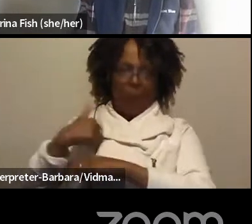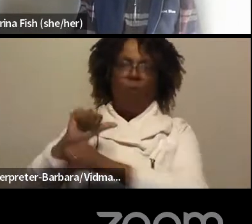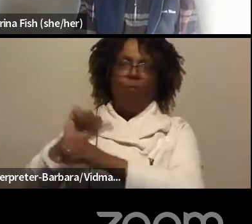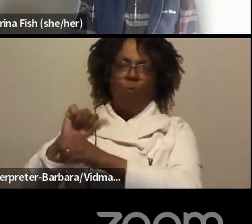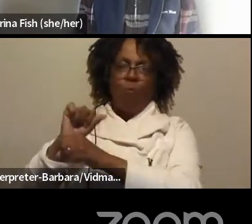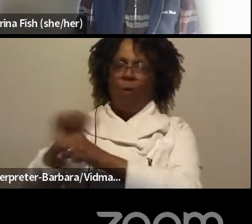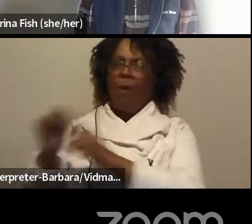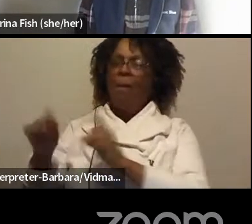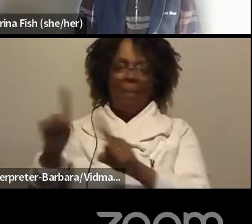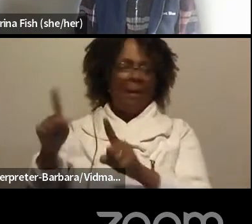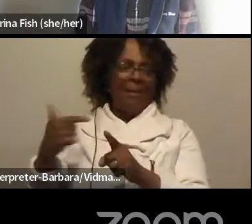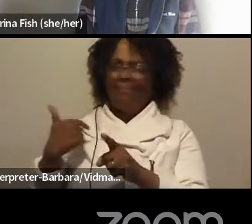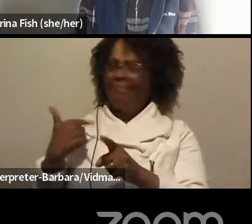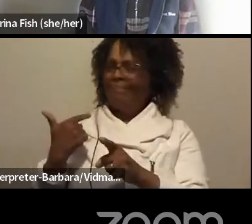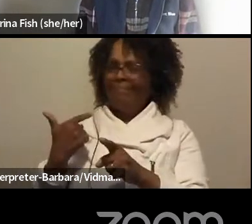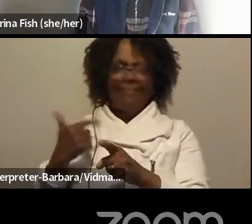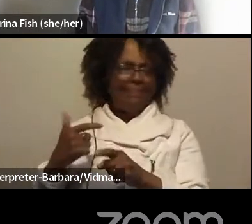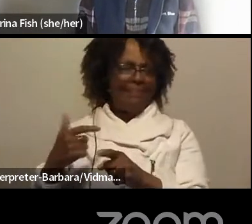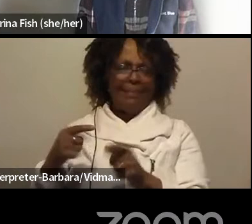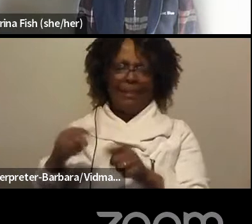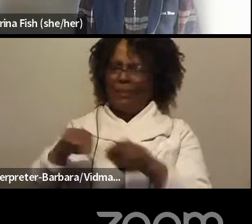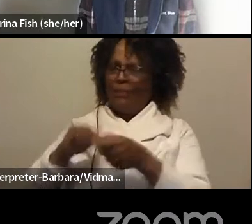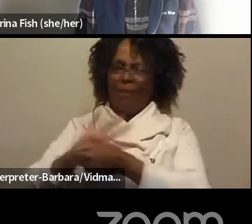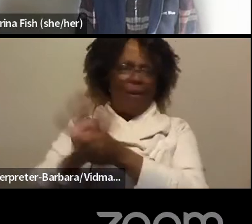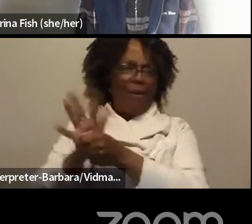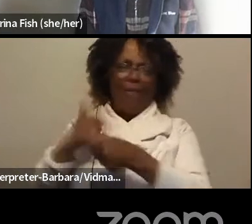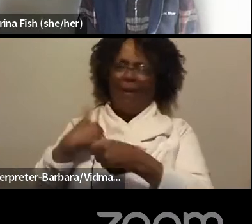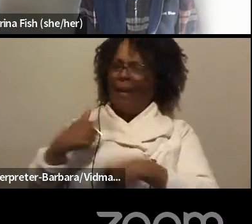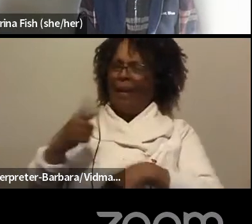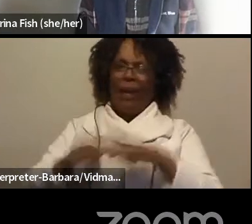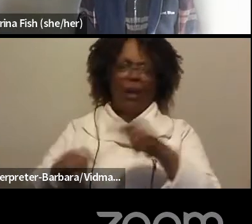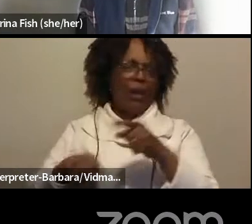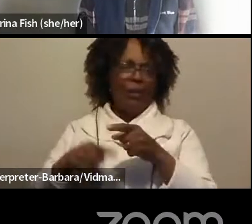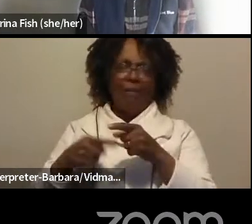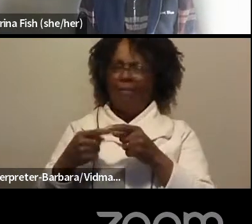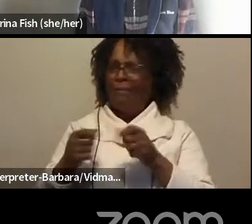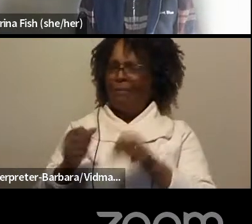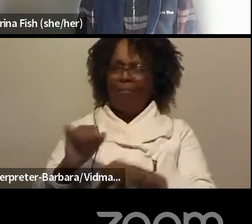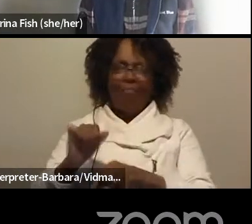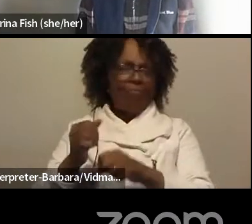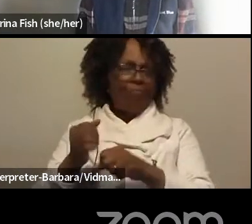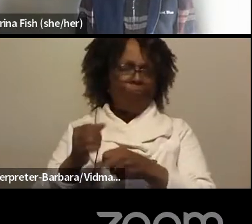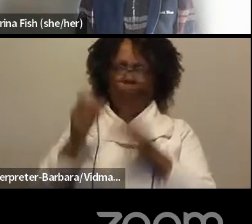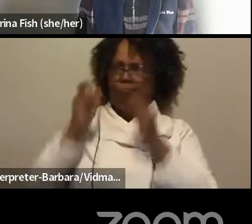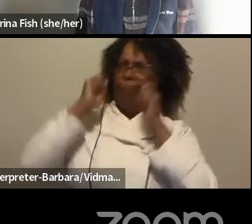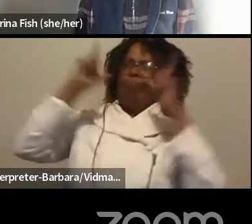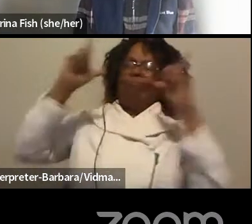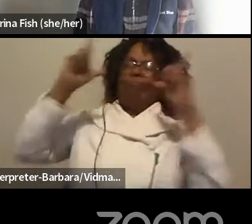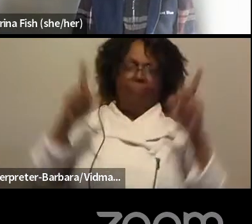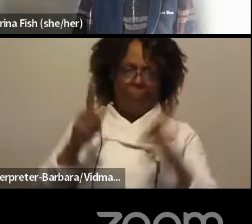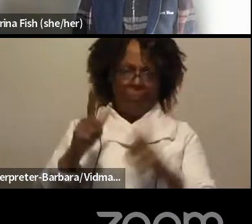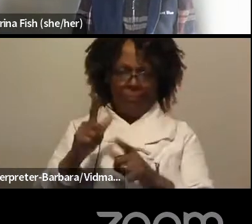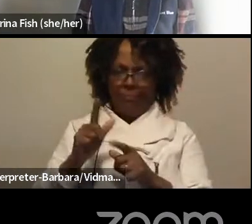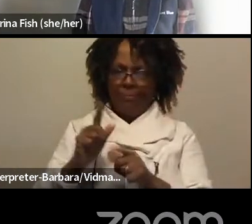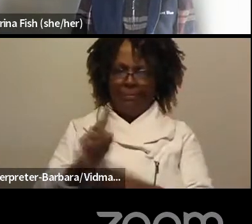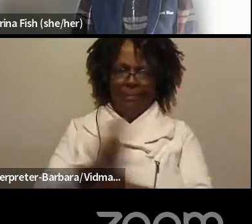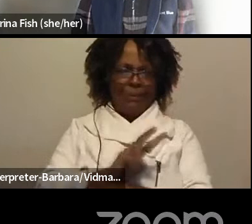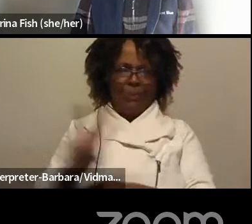a night person. And my most productive hours are like 7 to 2 a.m., which is the absolute worst times to be